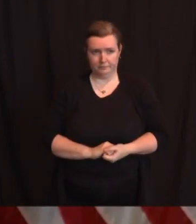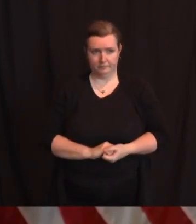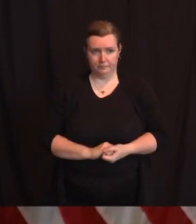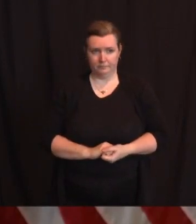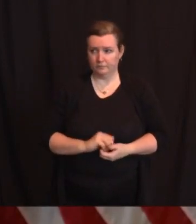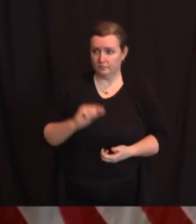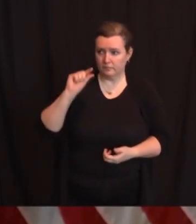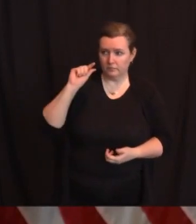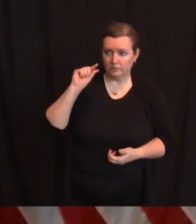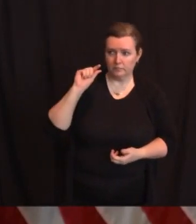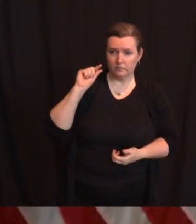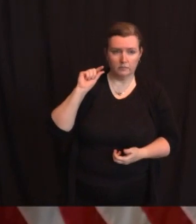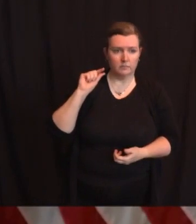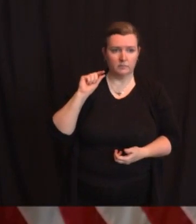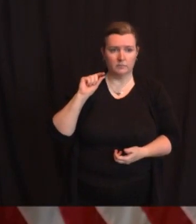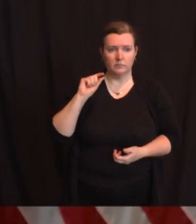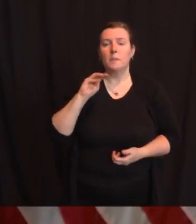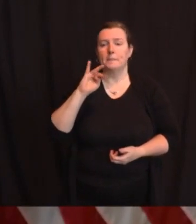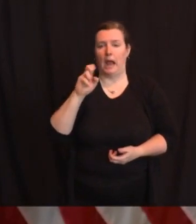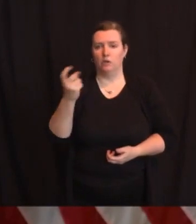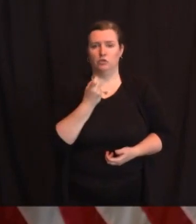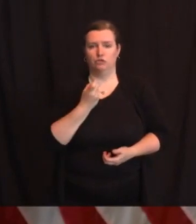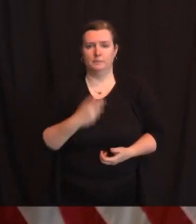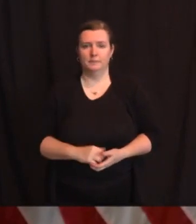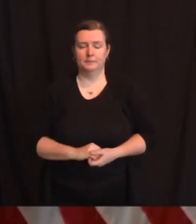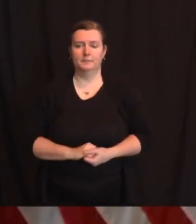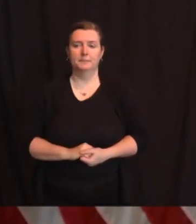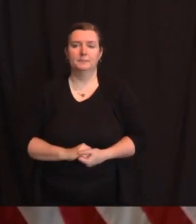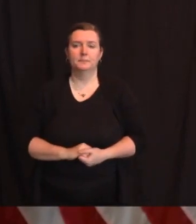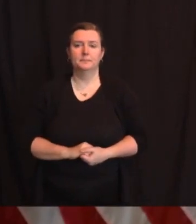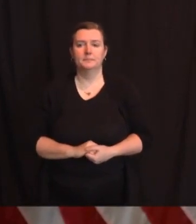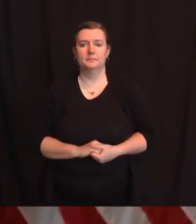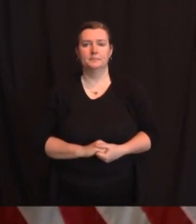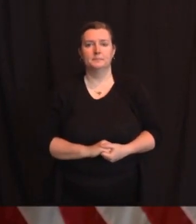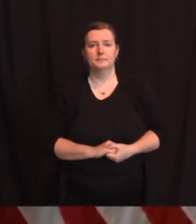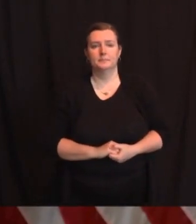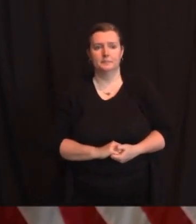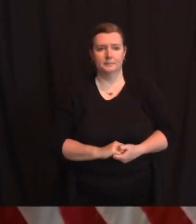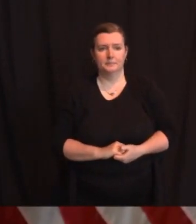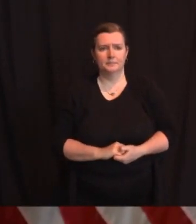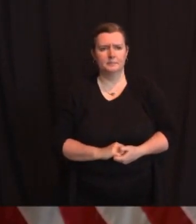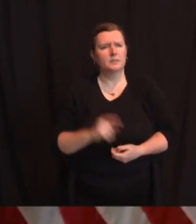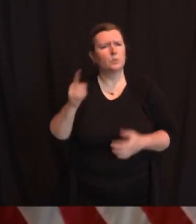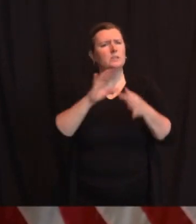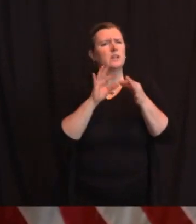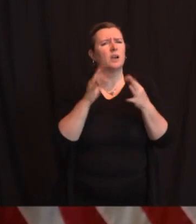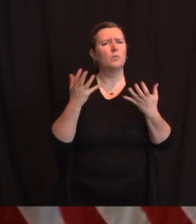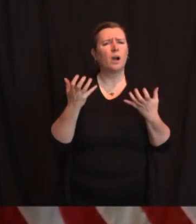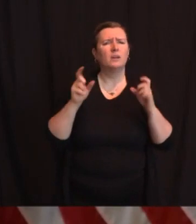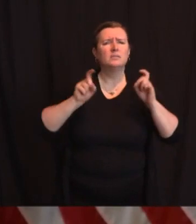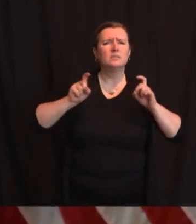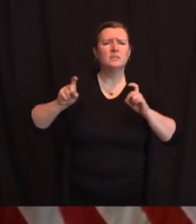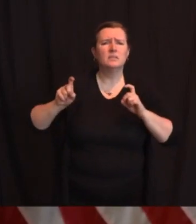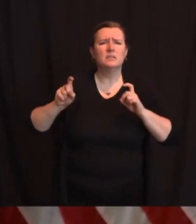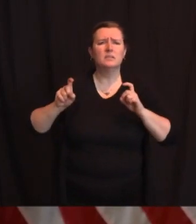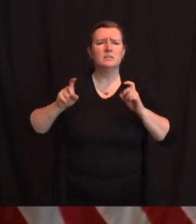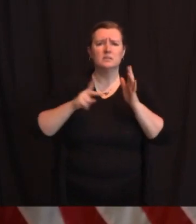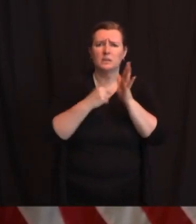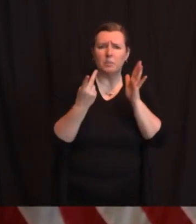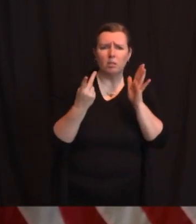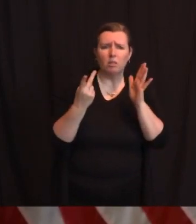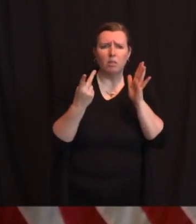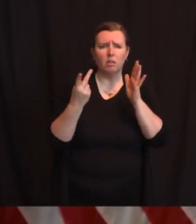Hi, Governor. Hi. I wonder if you could talk about, you've mentioned doubling the testing to 20,000 before, and you've talked about the means to get